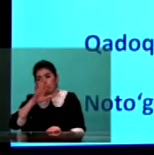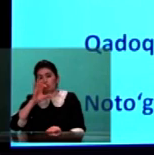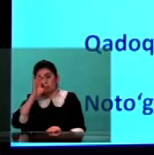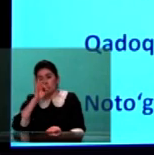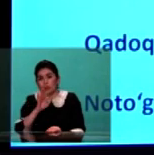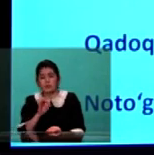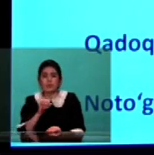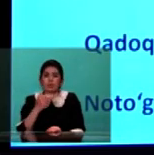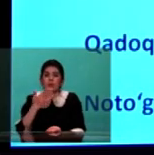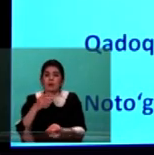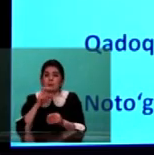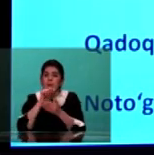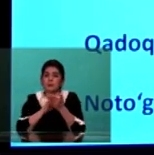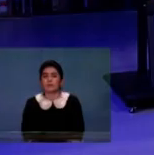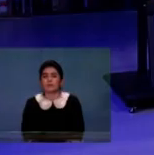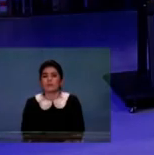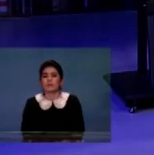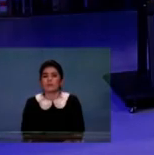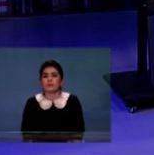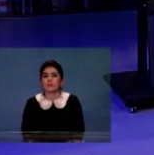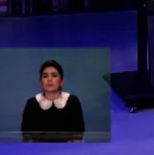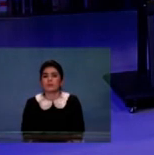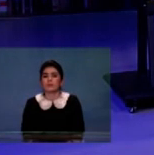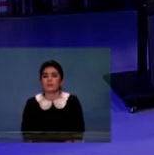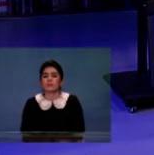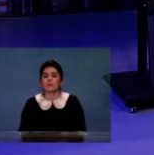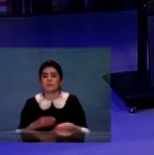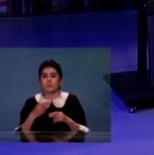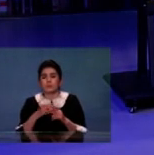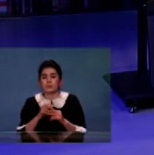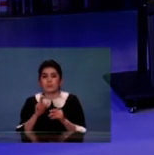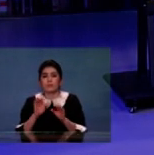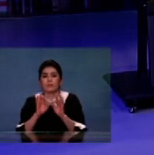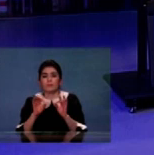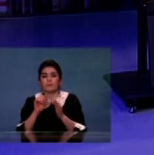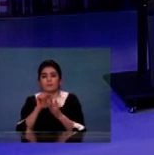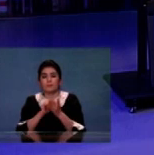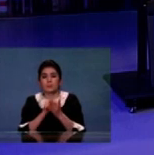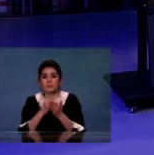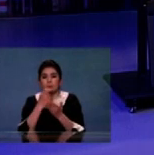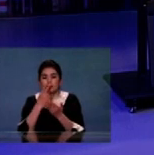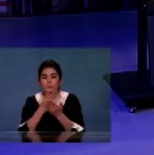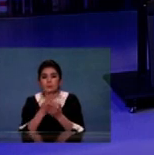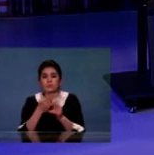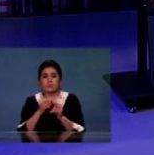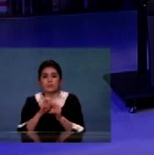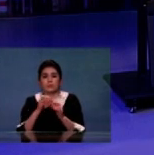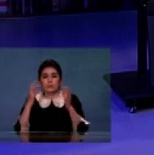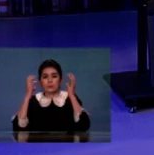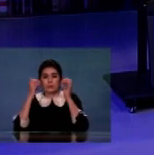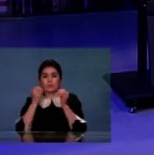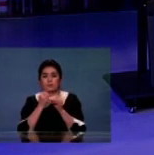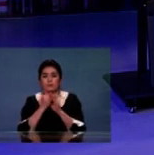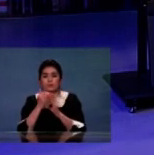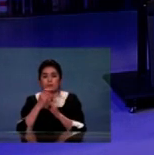ekan. Keyin ularning sababini o'rganib chiqdi. Keling, bu sharhlardagi sabablarni ko'rib chiqaylik. Quloqchinlar